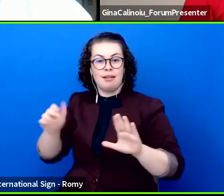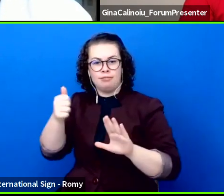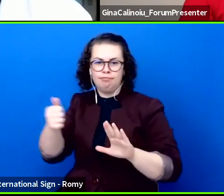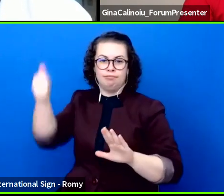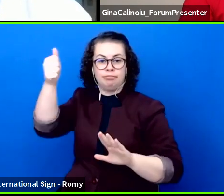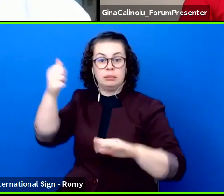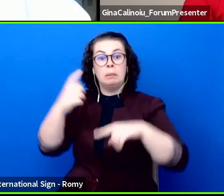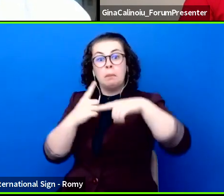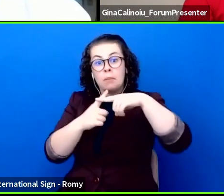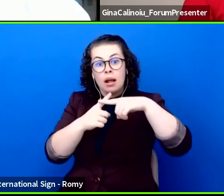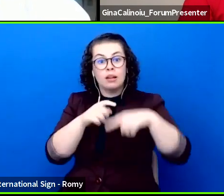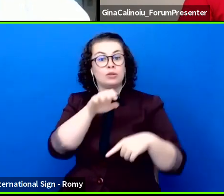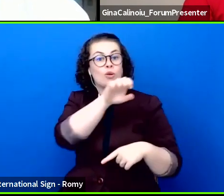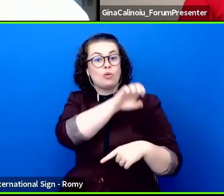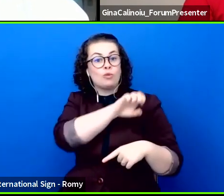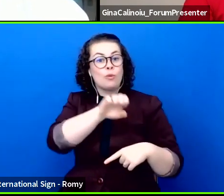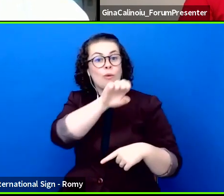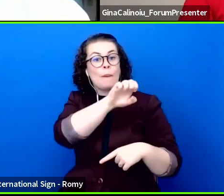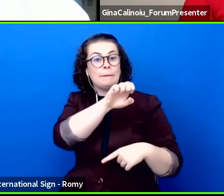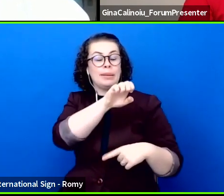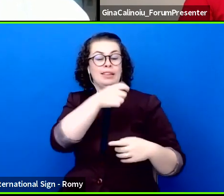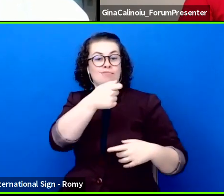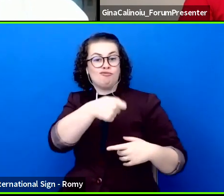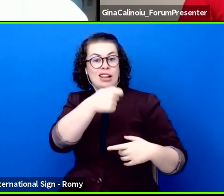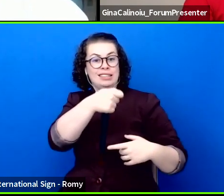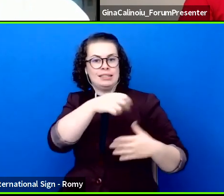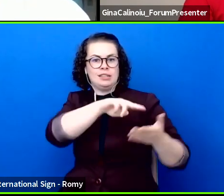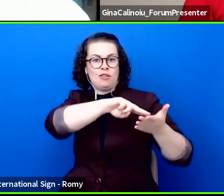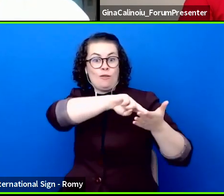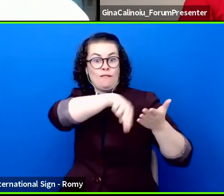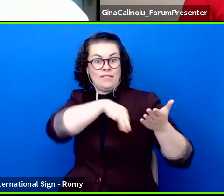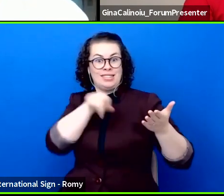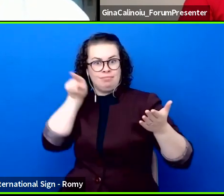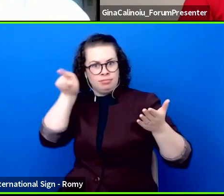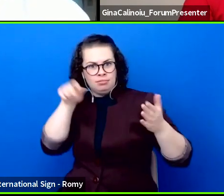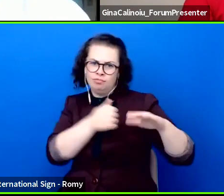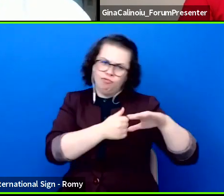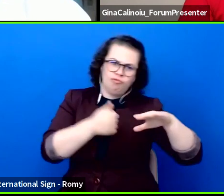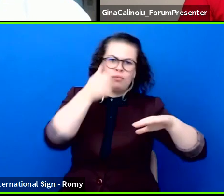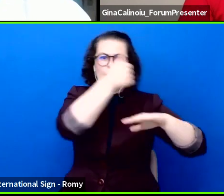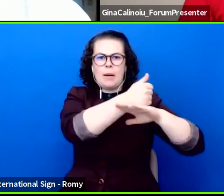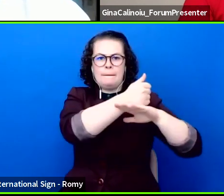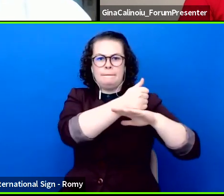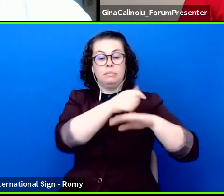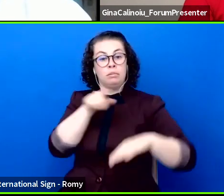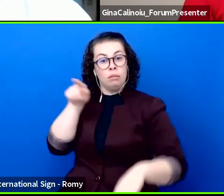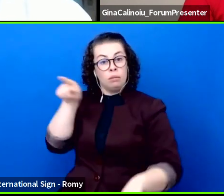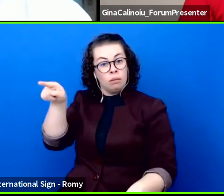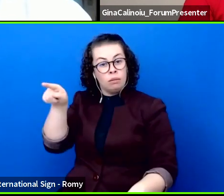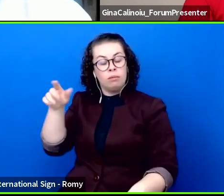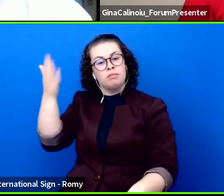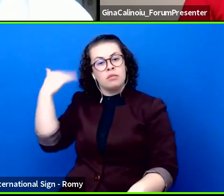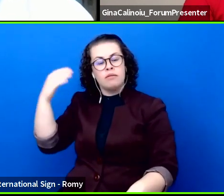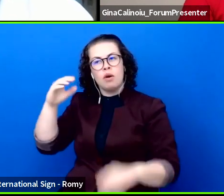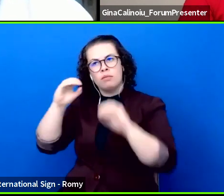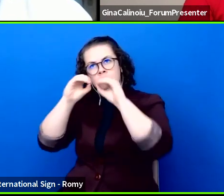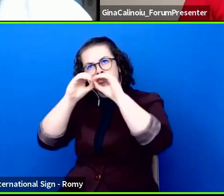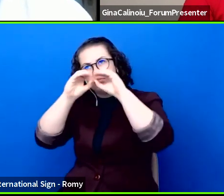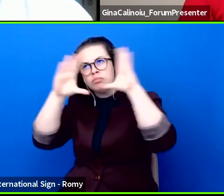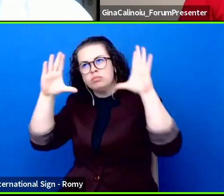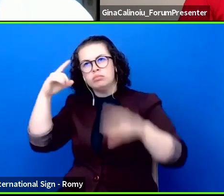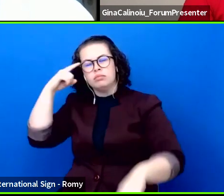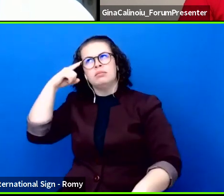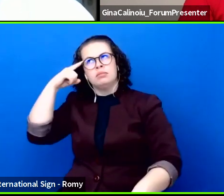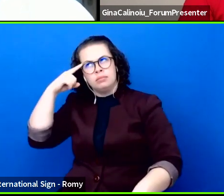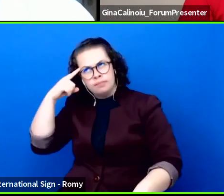Convention. Serge Rangouni was one of the first people imagining what a powerful initiative it would